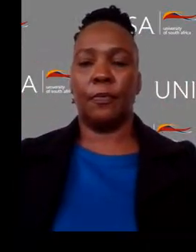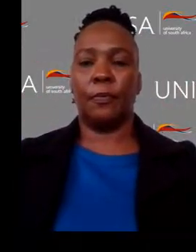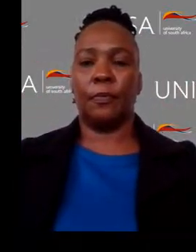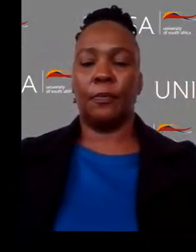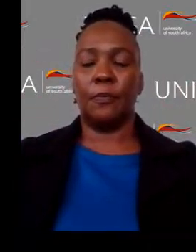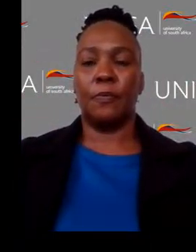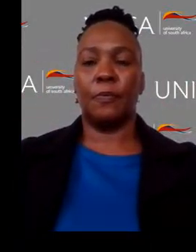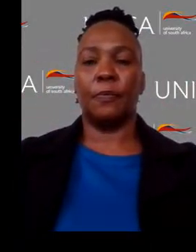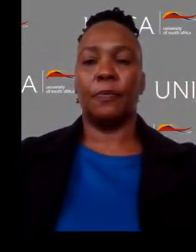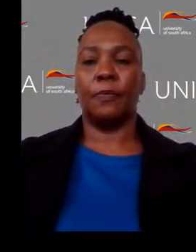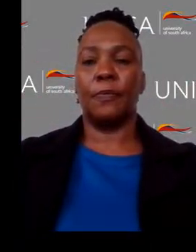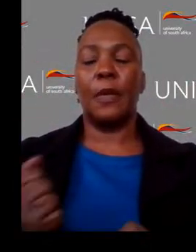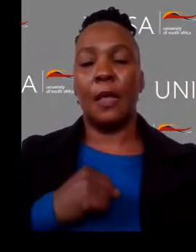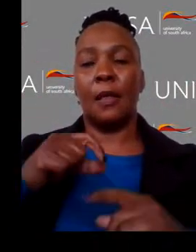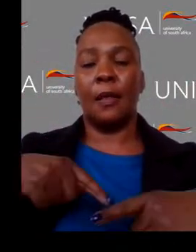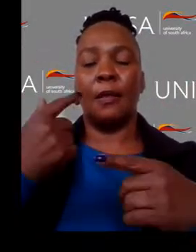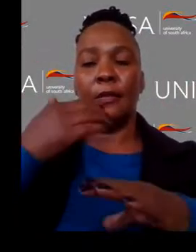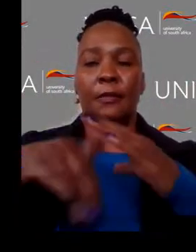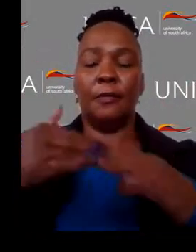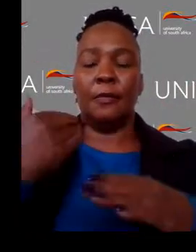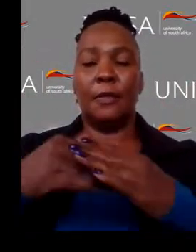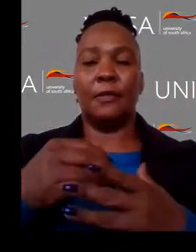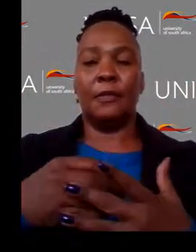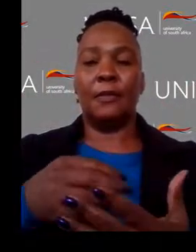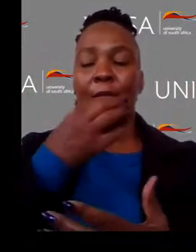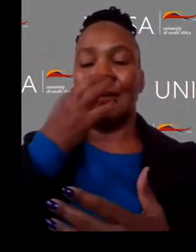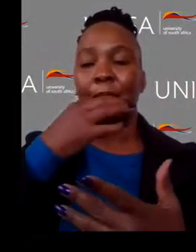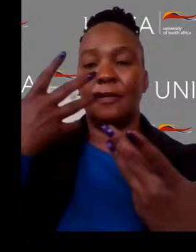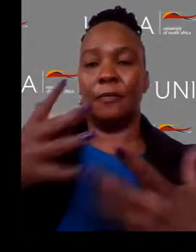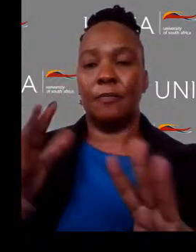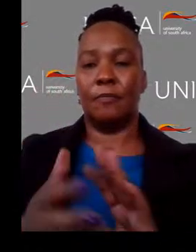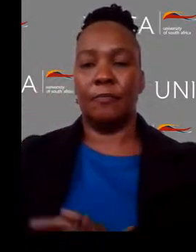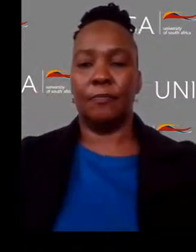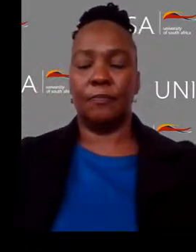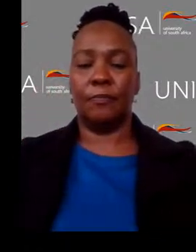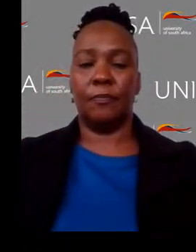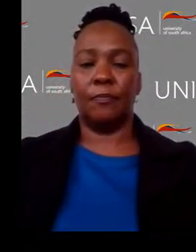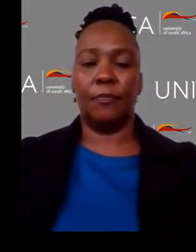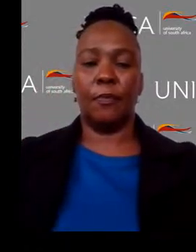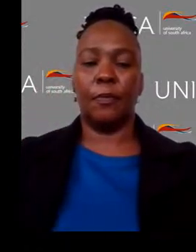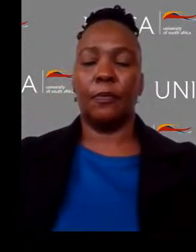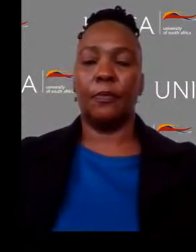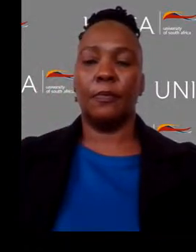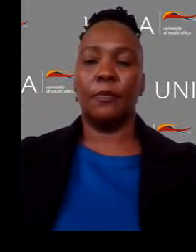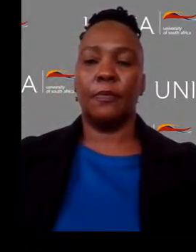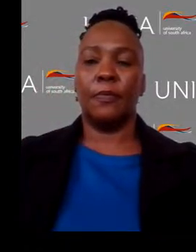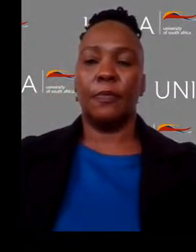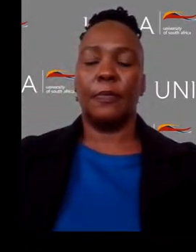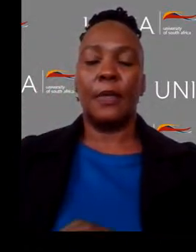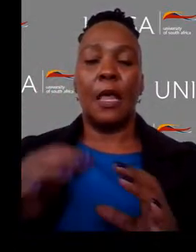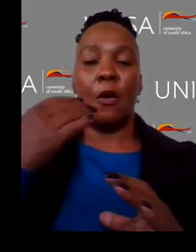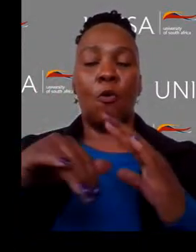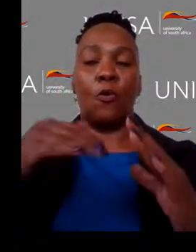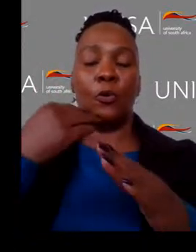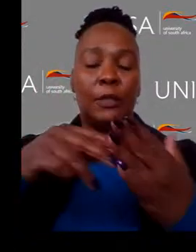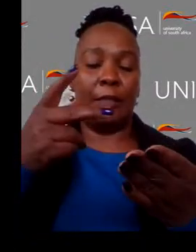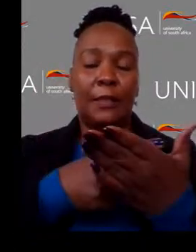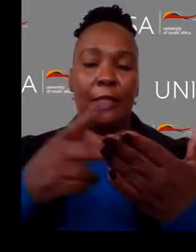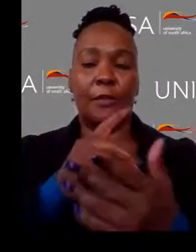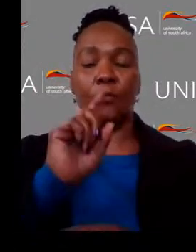address. As Mr. Kaka earlier said, that's the only email that we recognize as